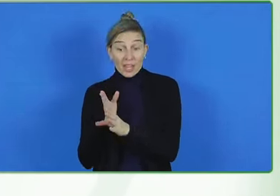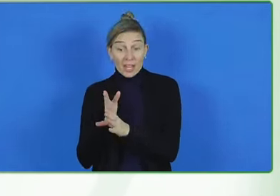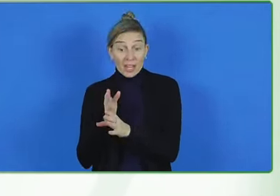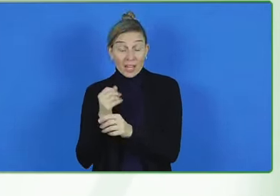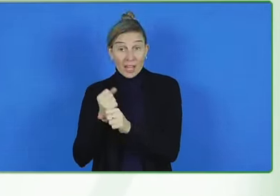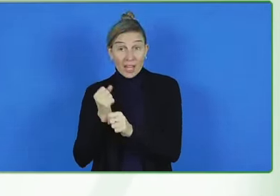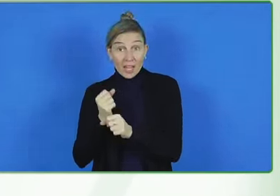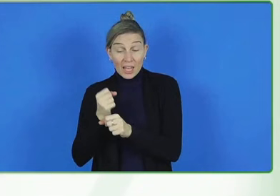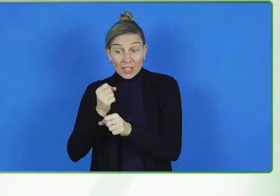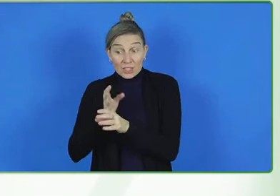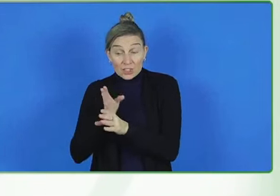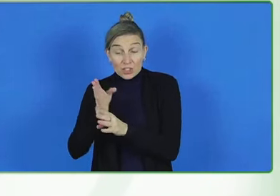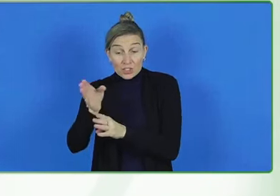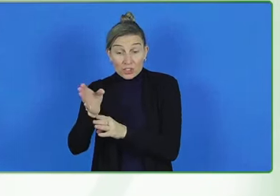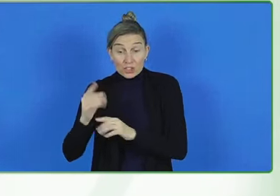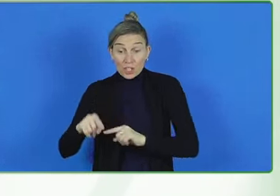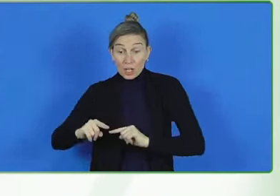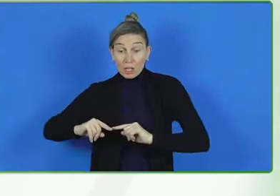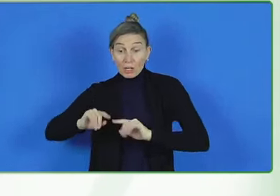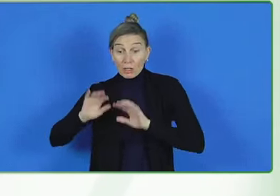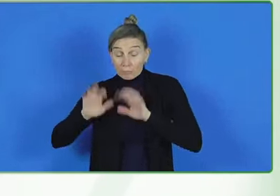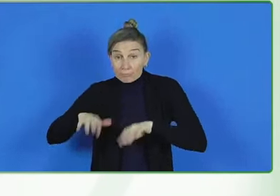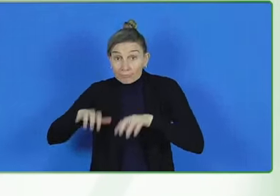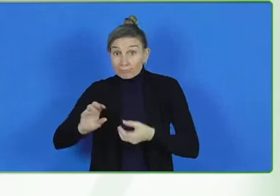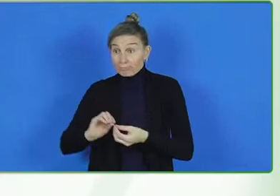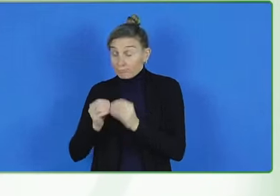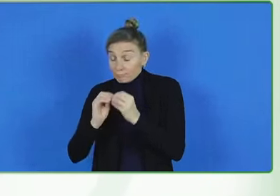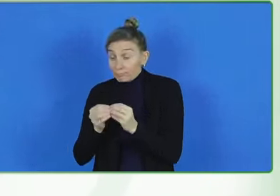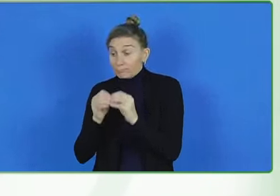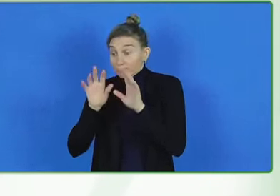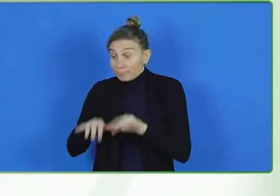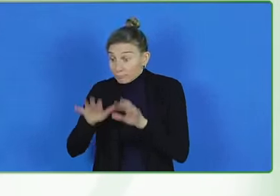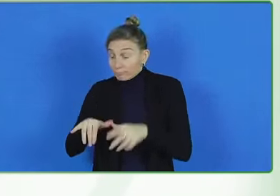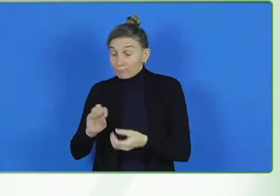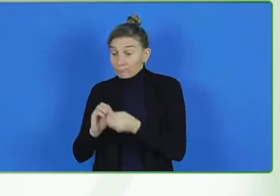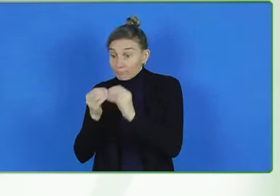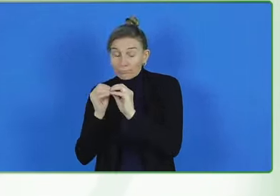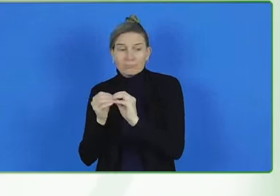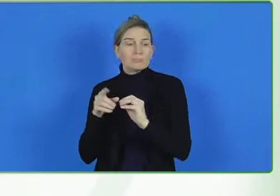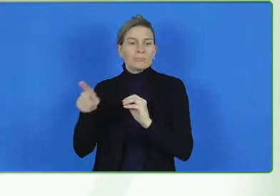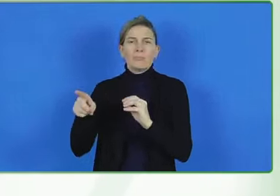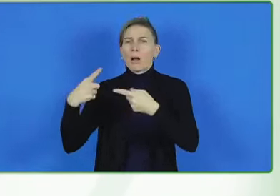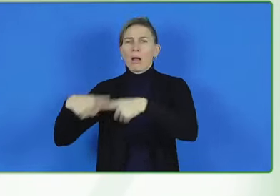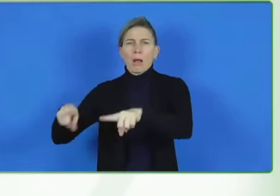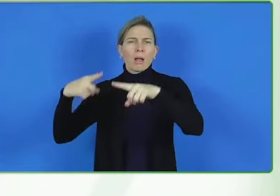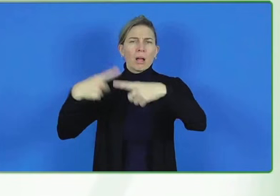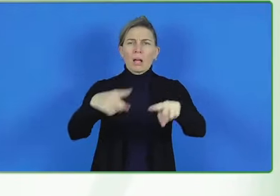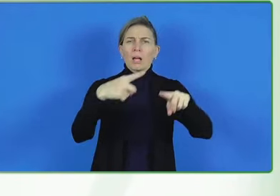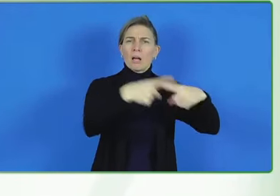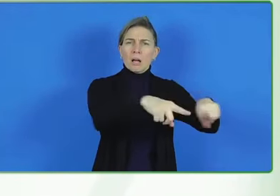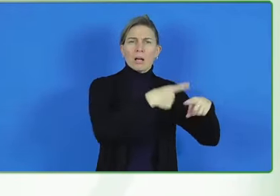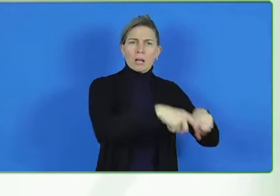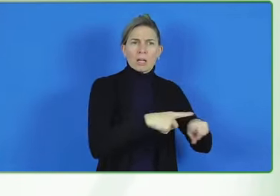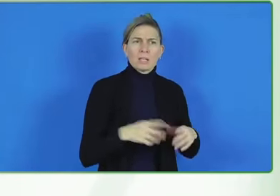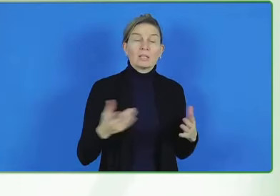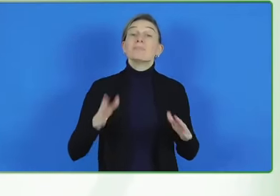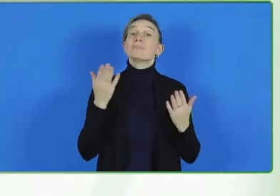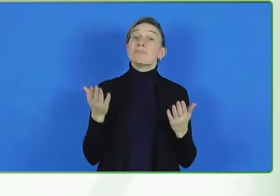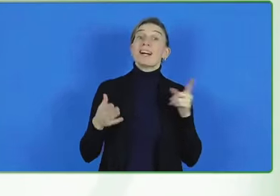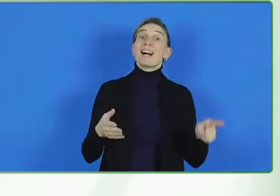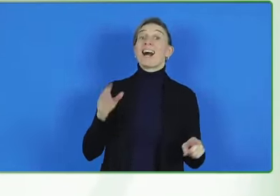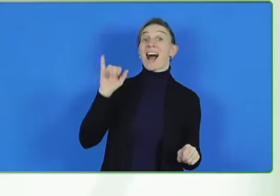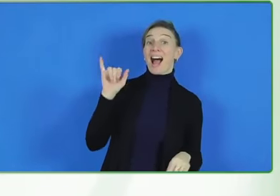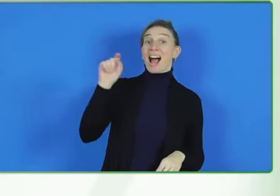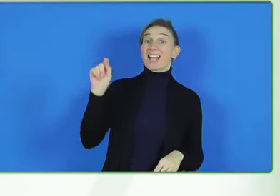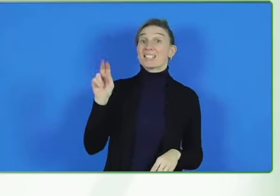United Nations Agency of ICT, Information Communication Technology, International Telecommunication Union,